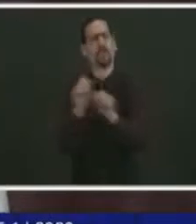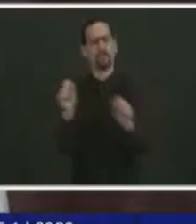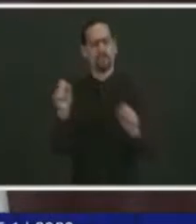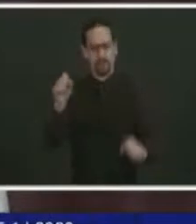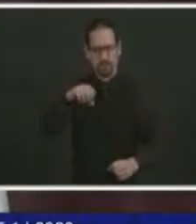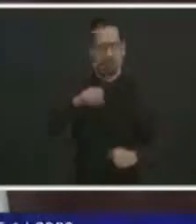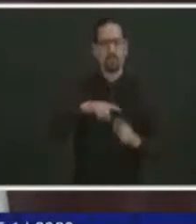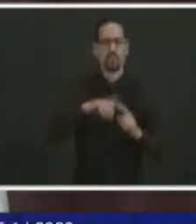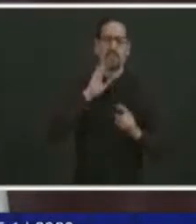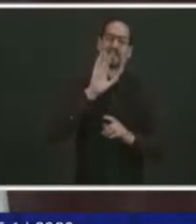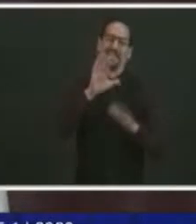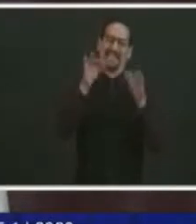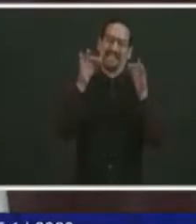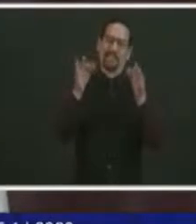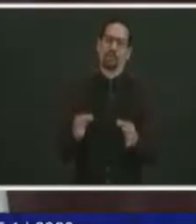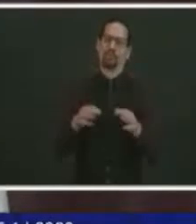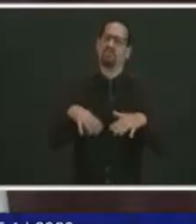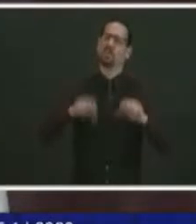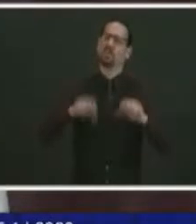that I want to thank,